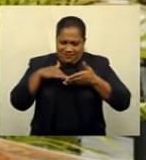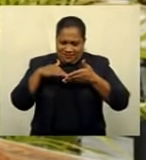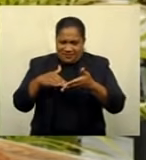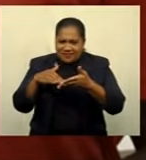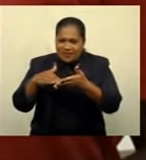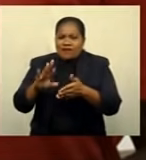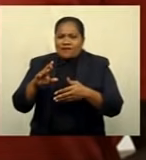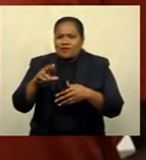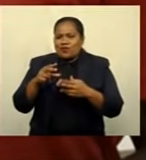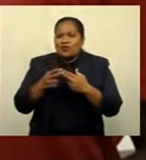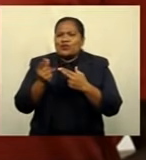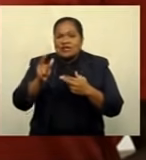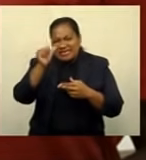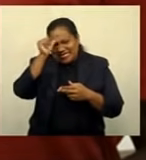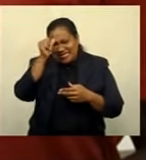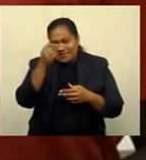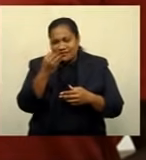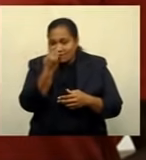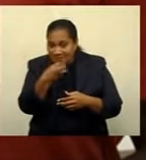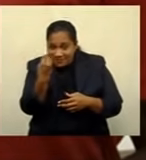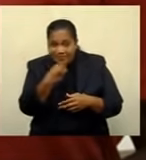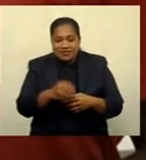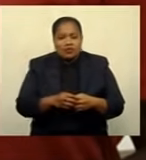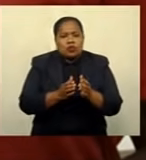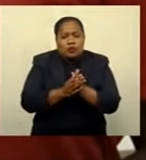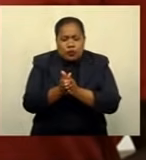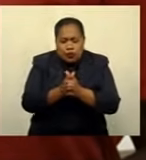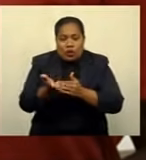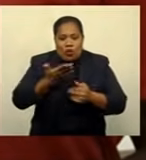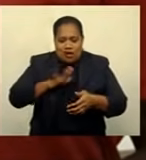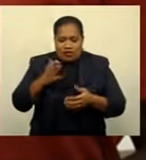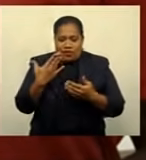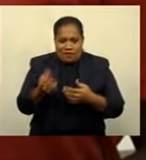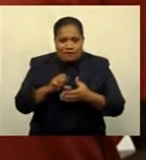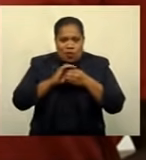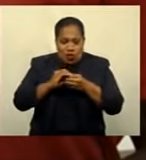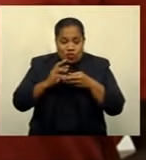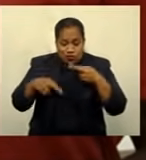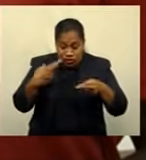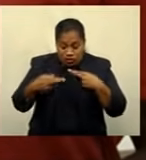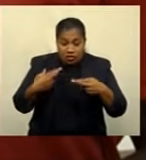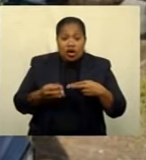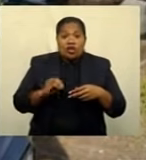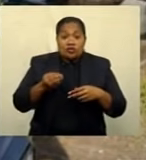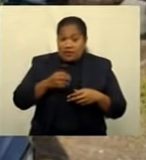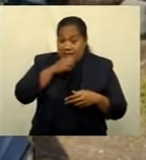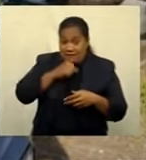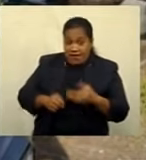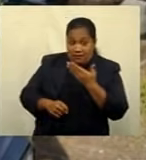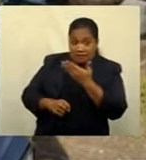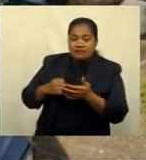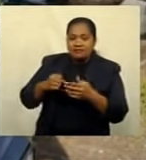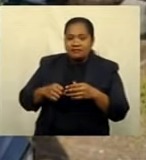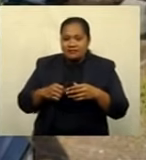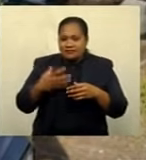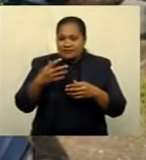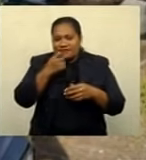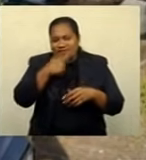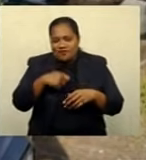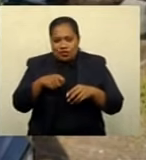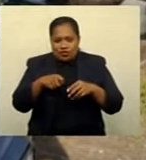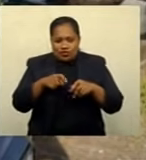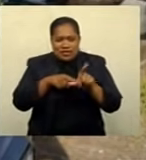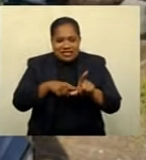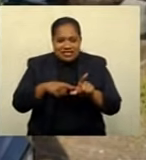Indian dishes. Determined to run his own restaurant, Islam spent a few years learning the Fijian culture and the way